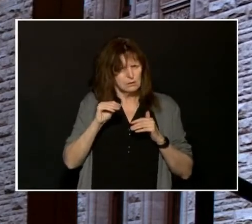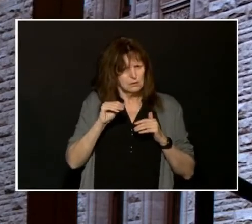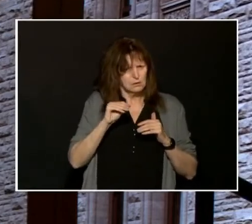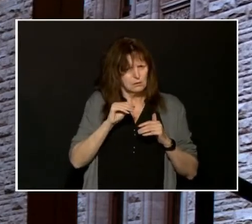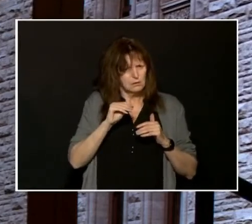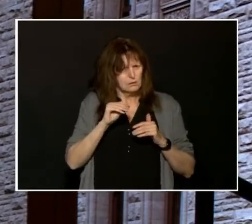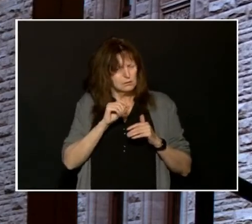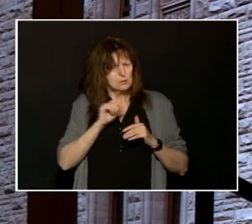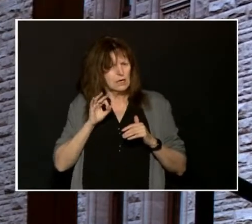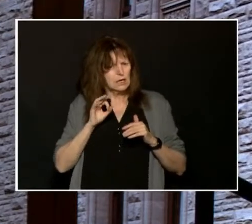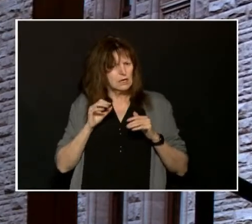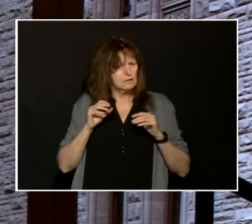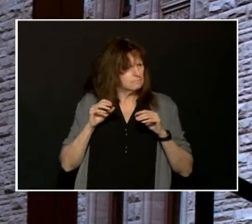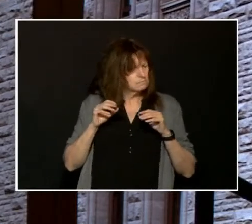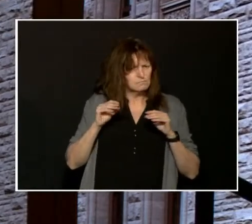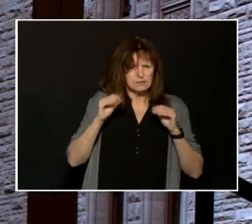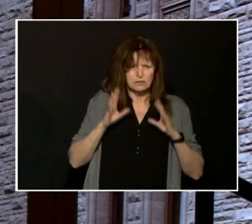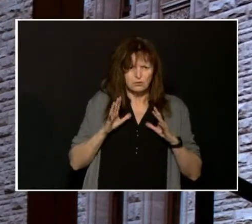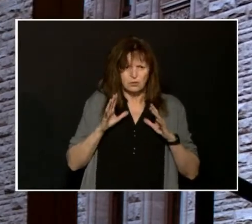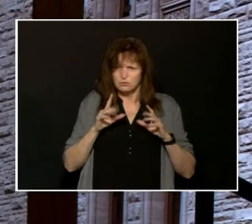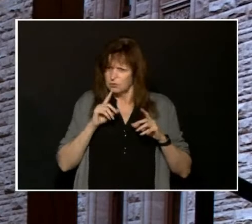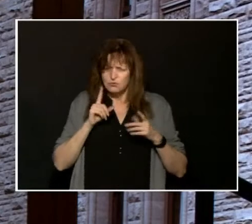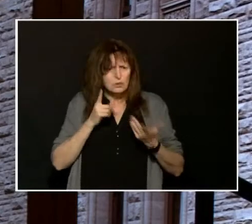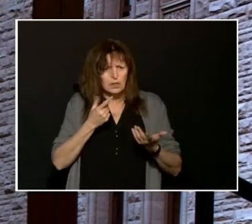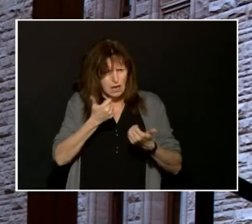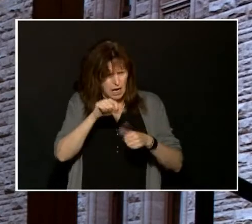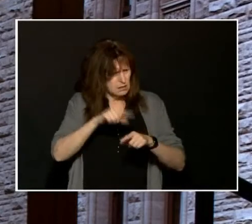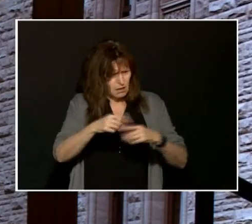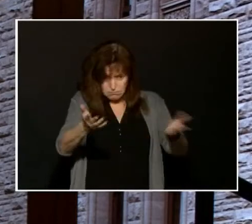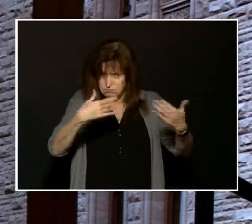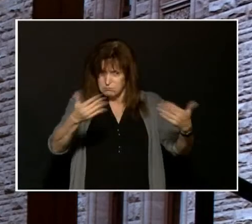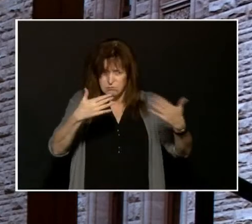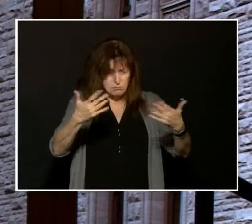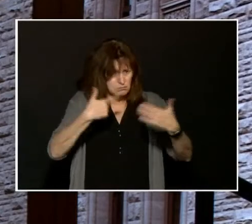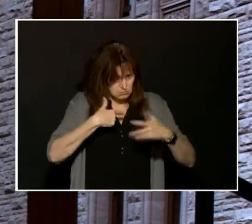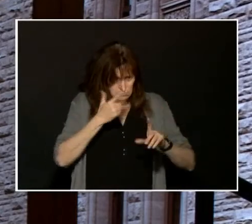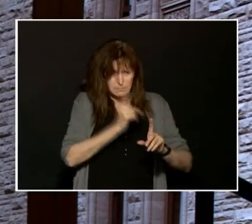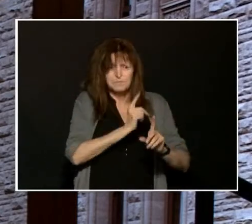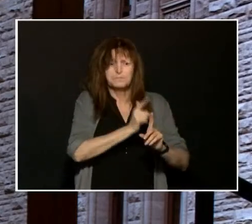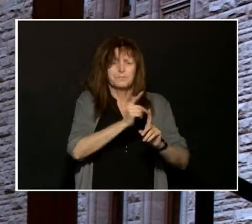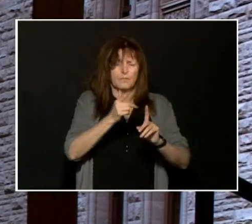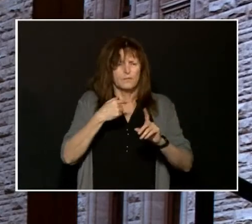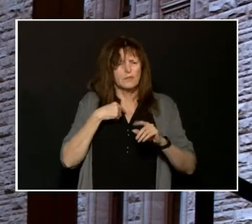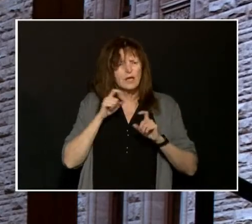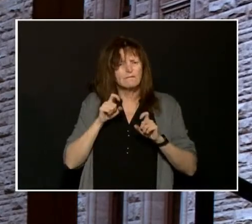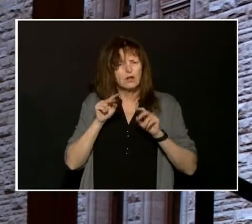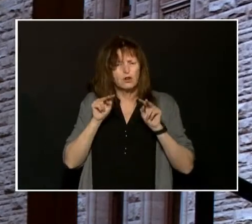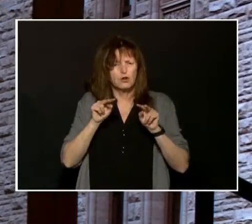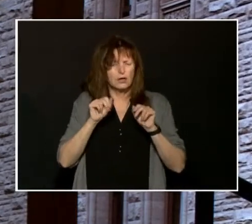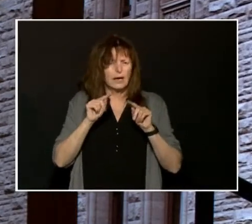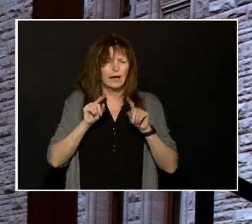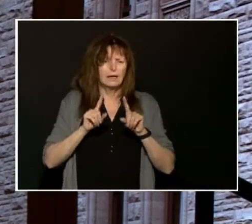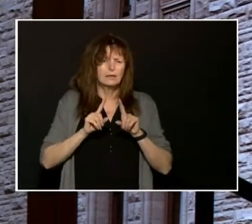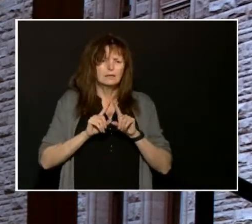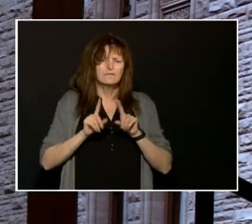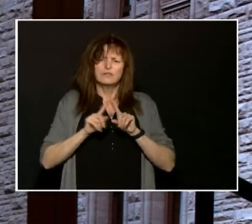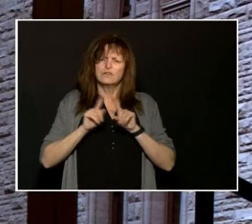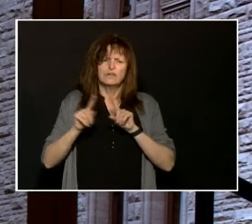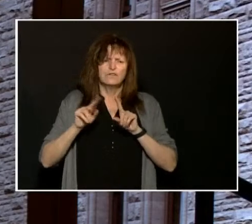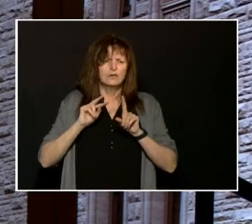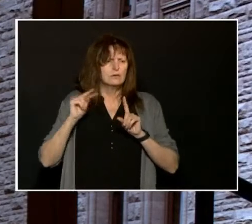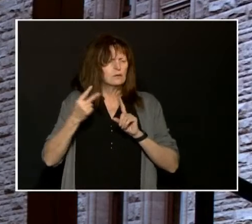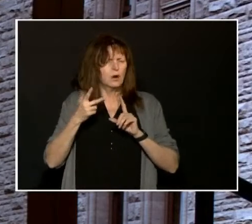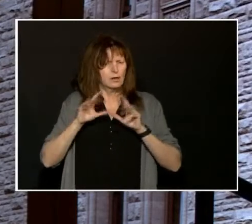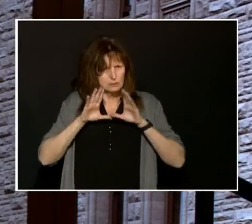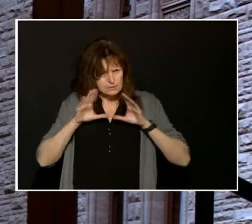they can. We encourage them to do so. So these are different things that we need to look at. Because it is a team effort. We've had safe schools